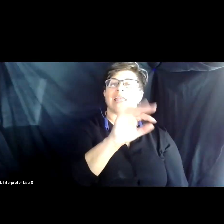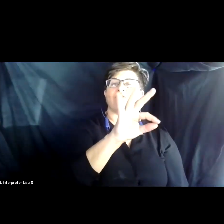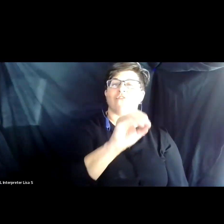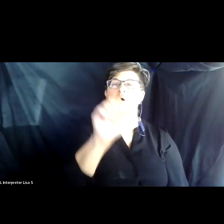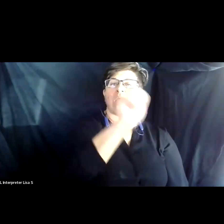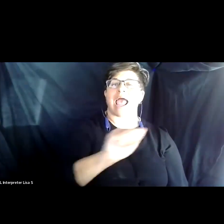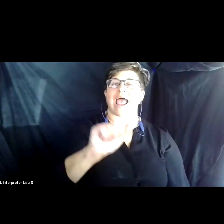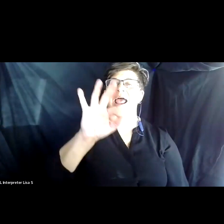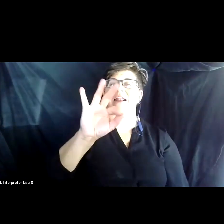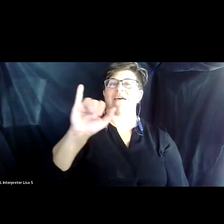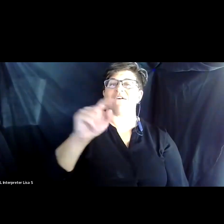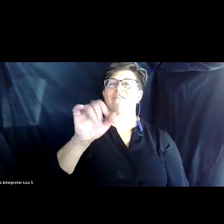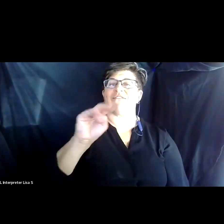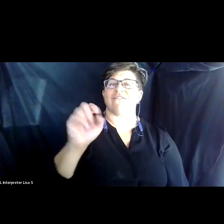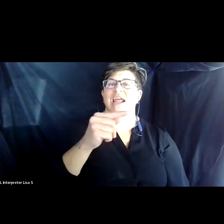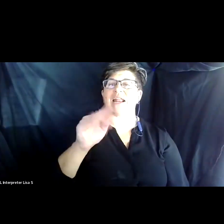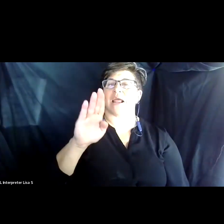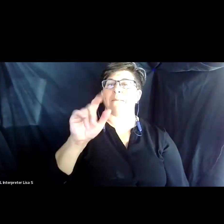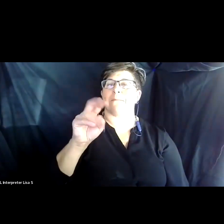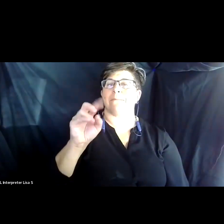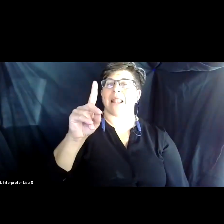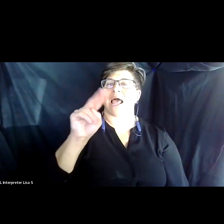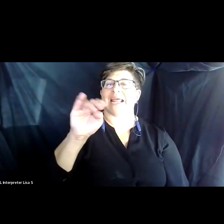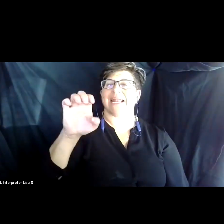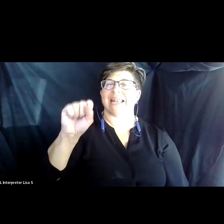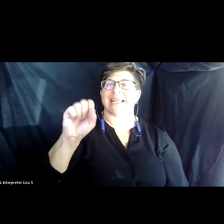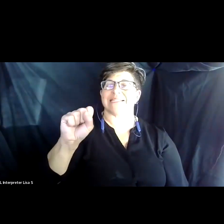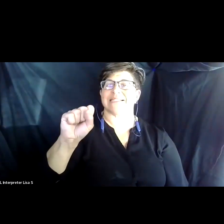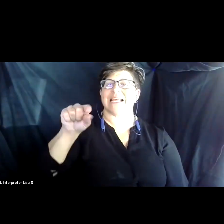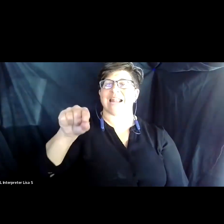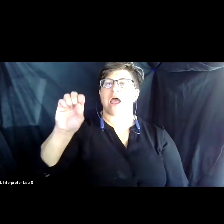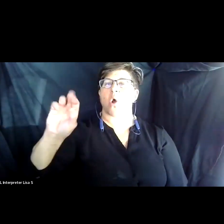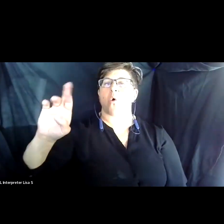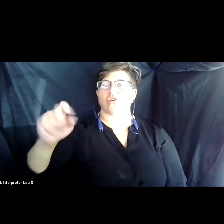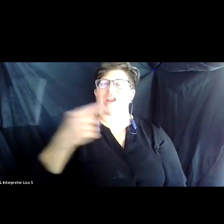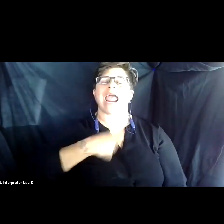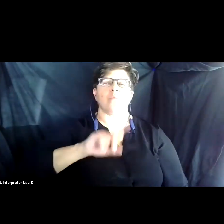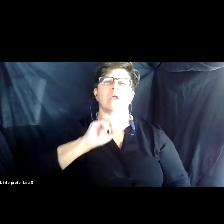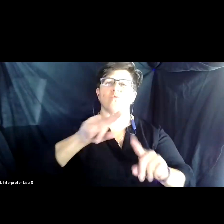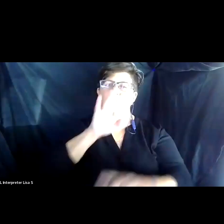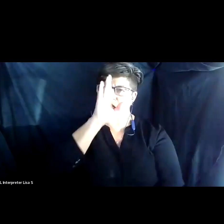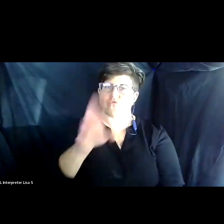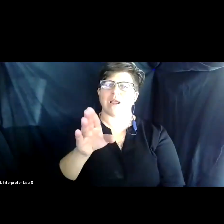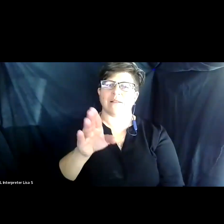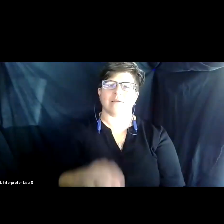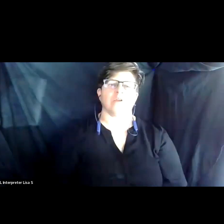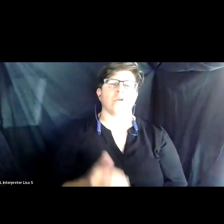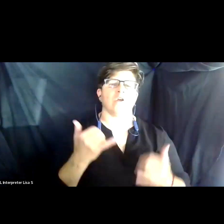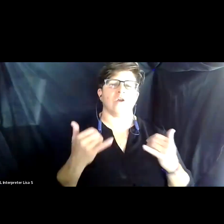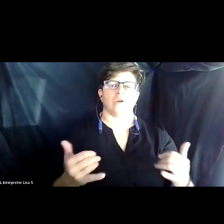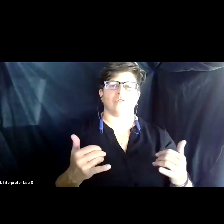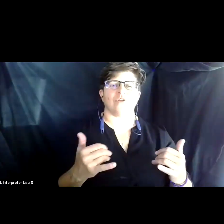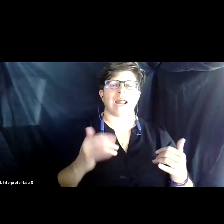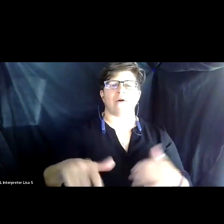info@fightingblindness.org, and we will respond to your question directly. And with that, I would like to turn the call over for closing